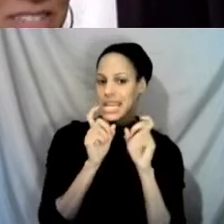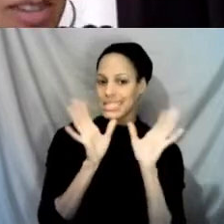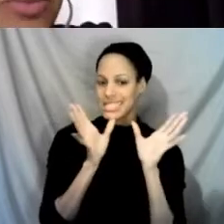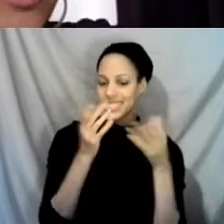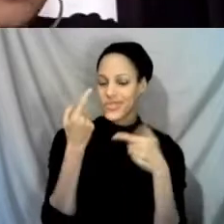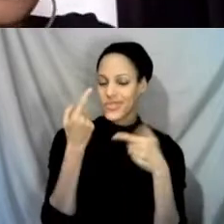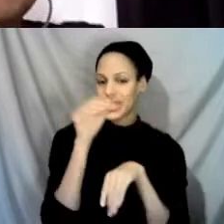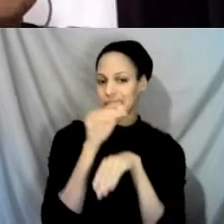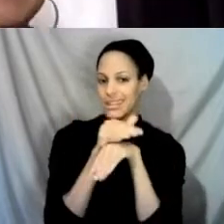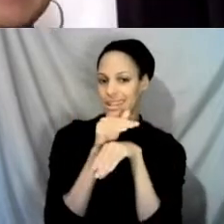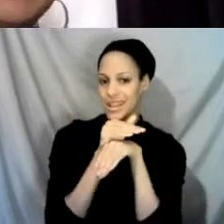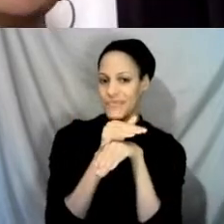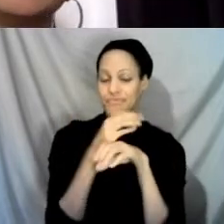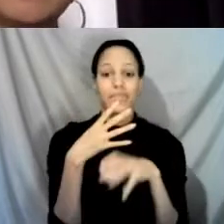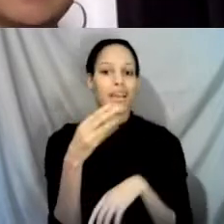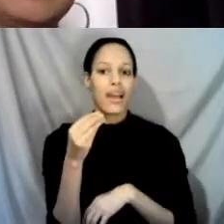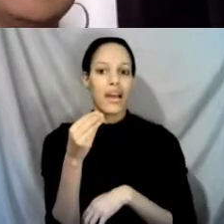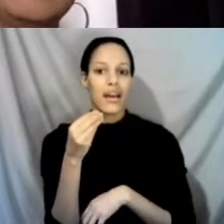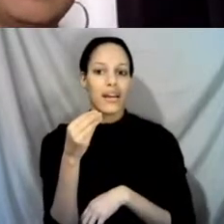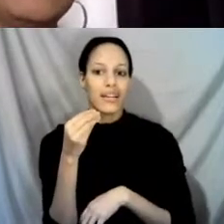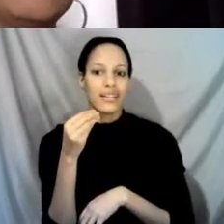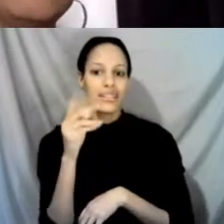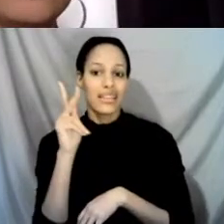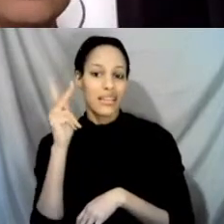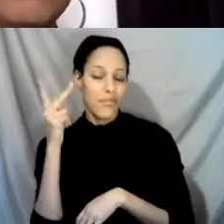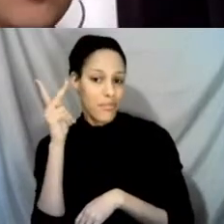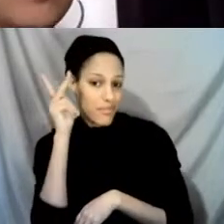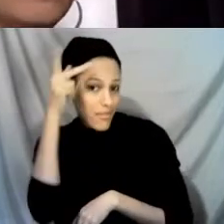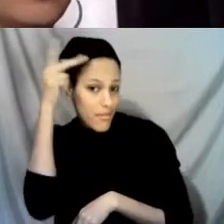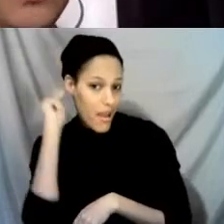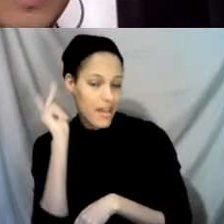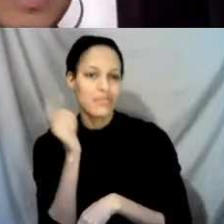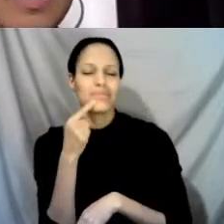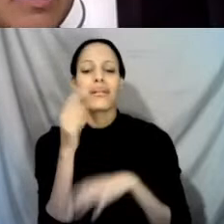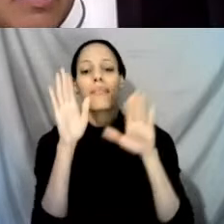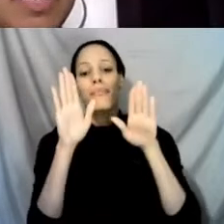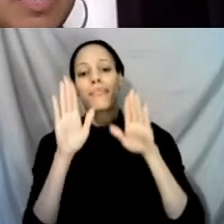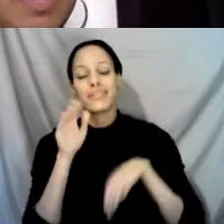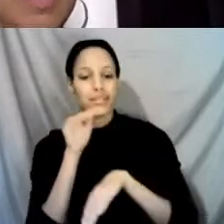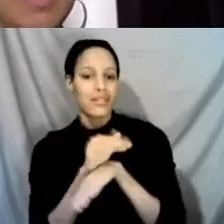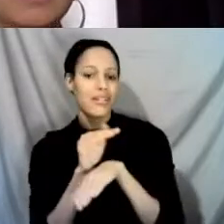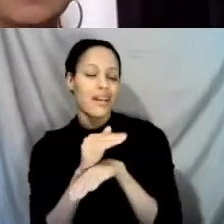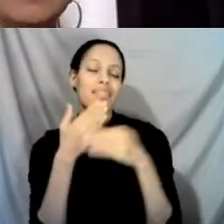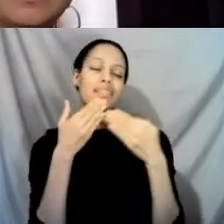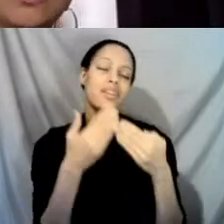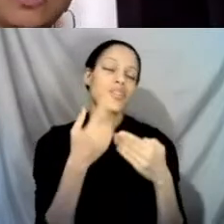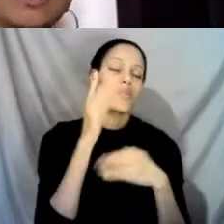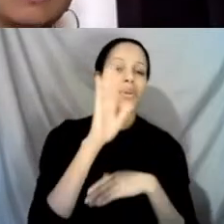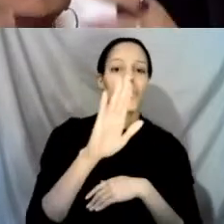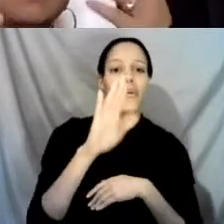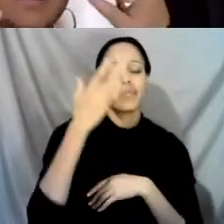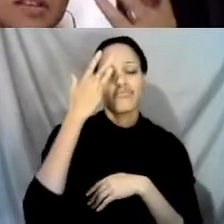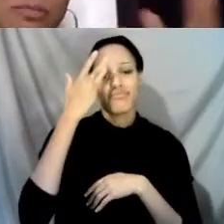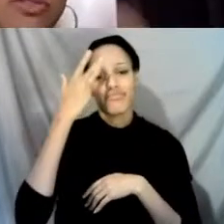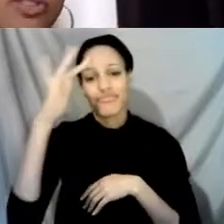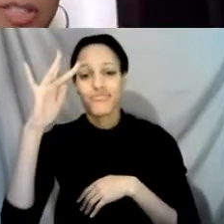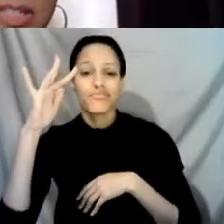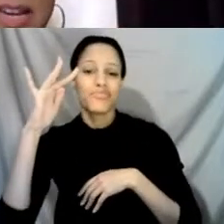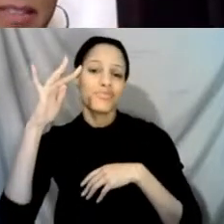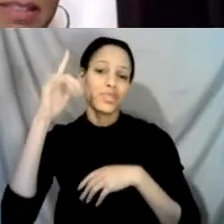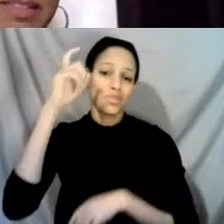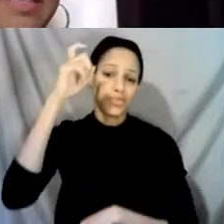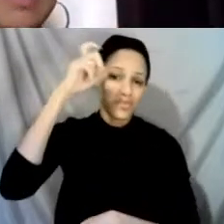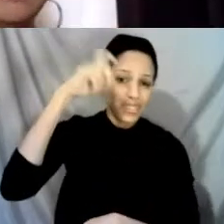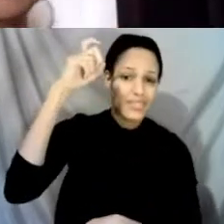And it was an amazing night. Thank you for your brilliance, your wisdom, and your contribution